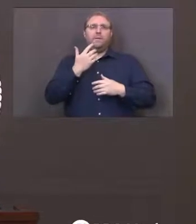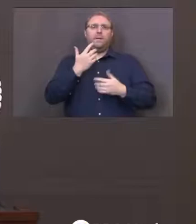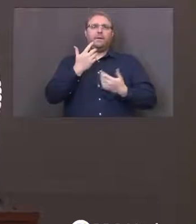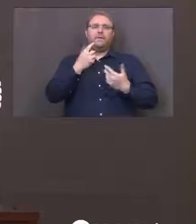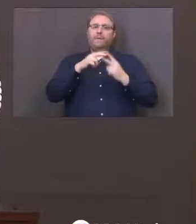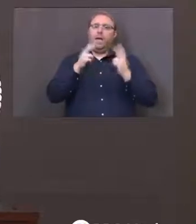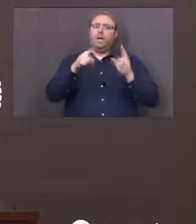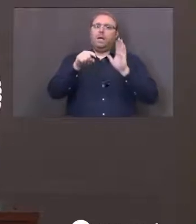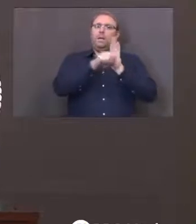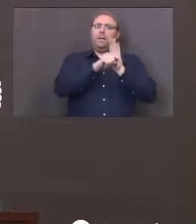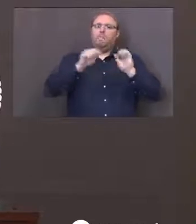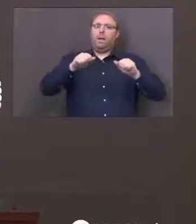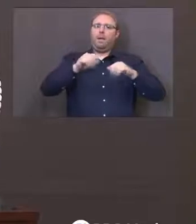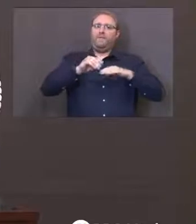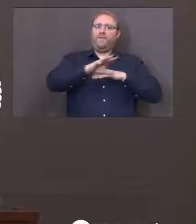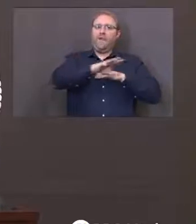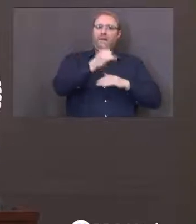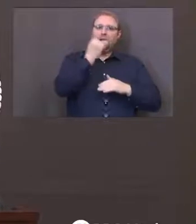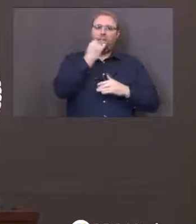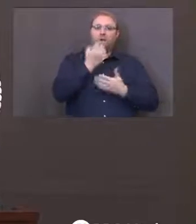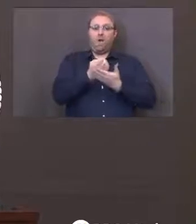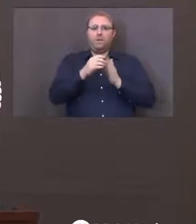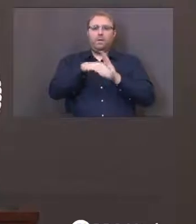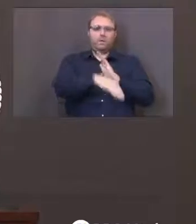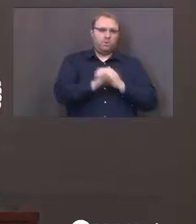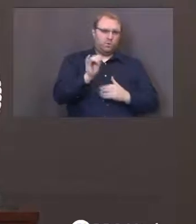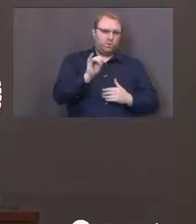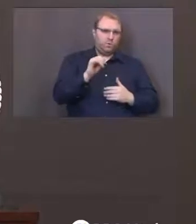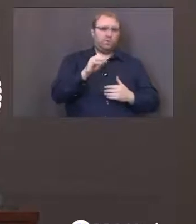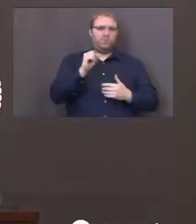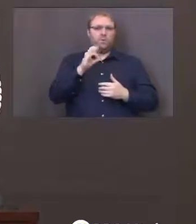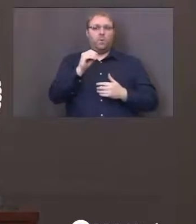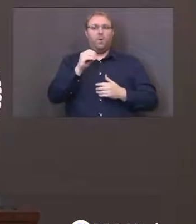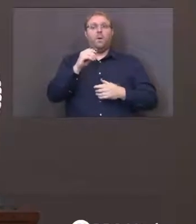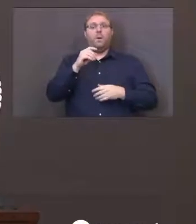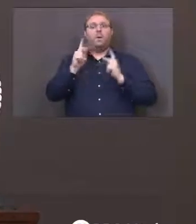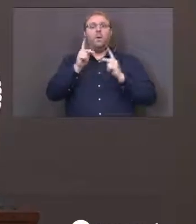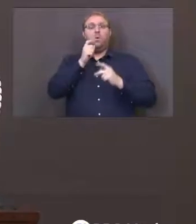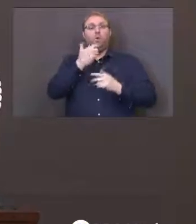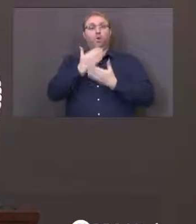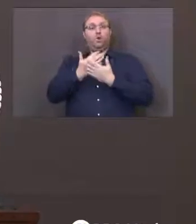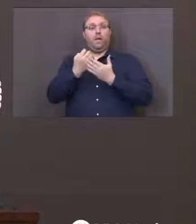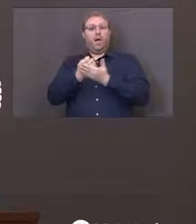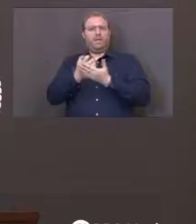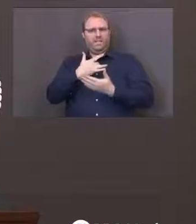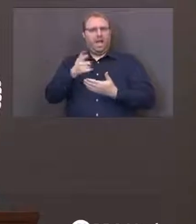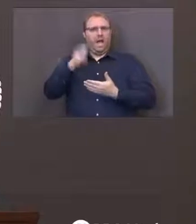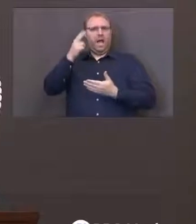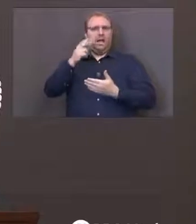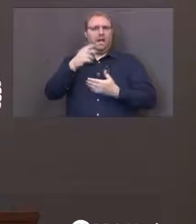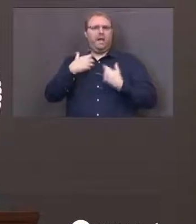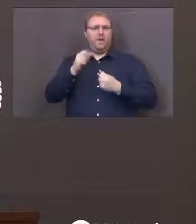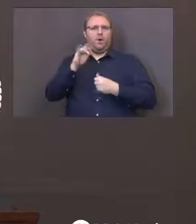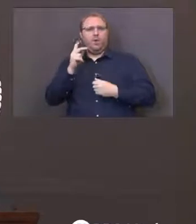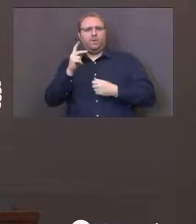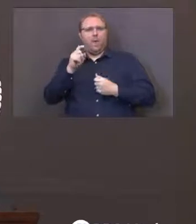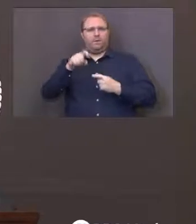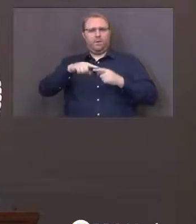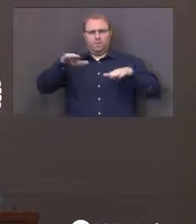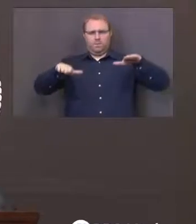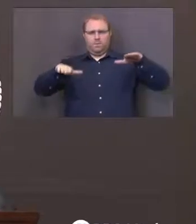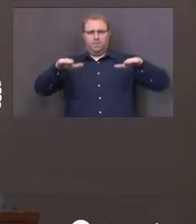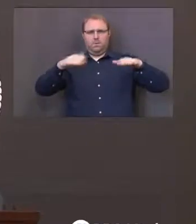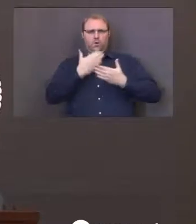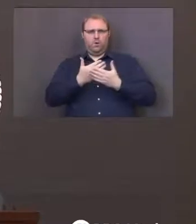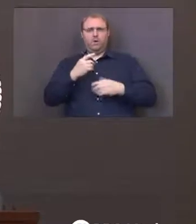In fact, if you look worldwide, those that have the poorest economy have the greatest health risk. So the fact we can have a healthy economy, it helps us have better